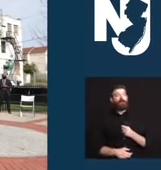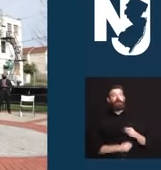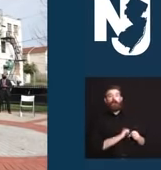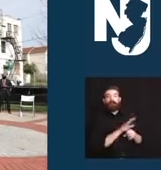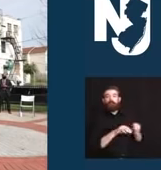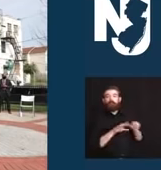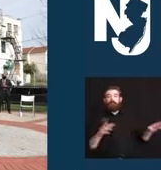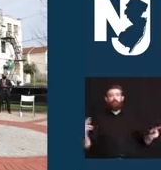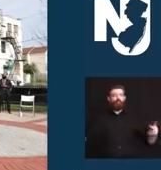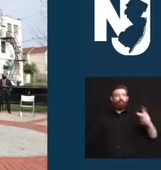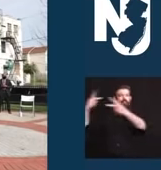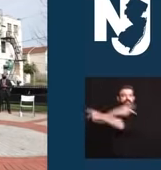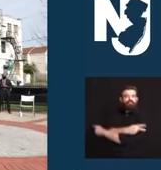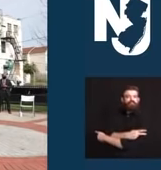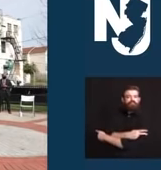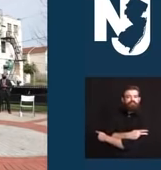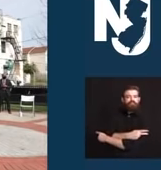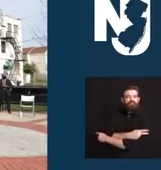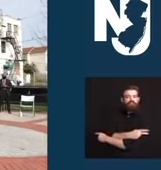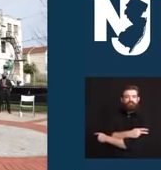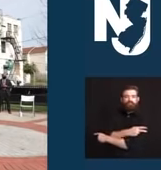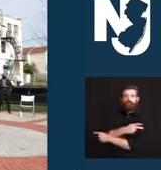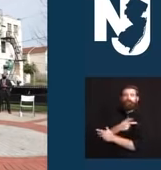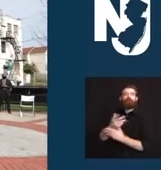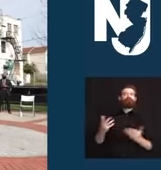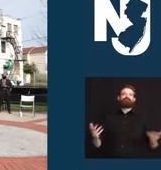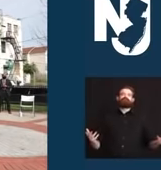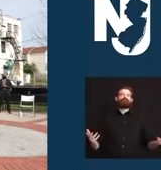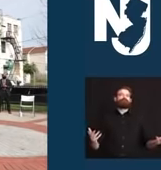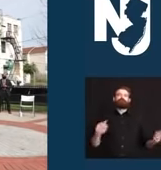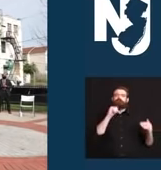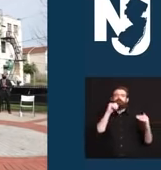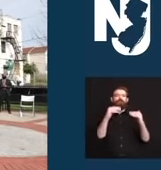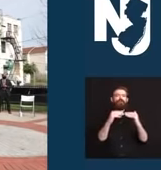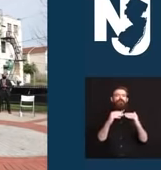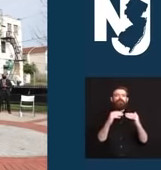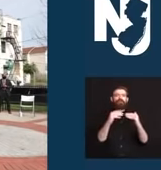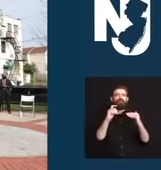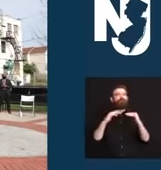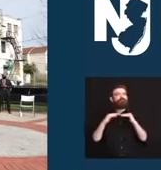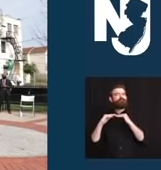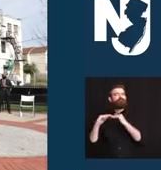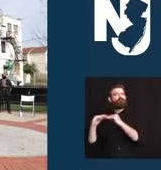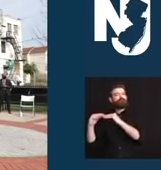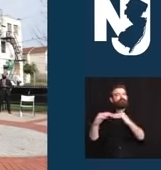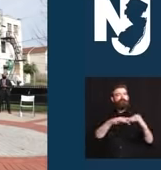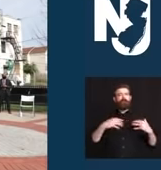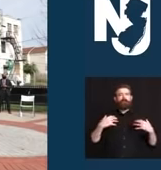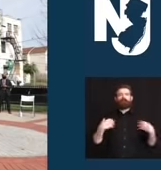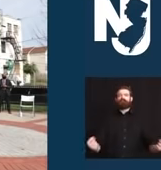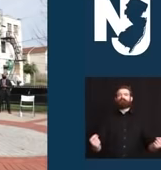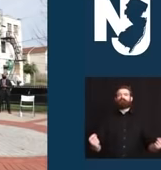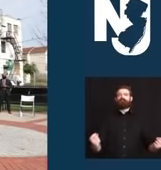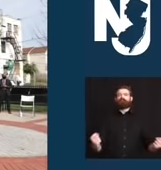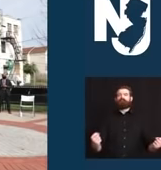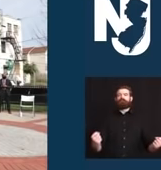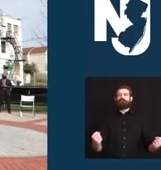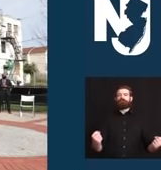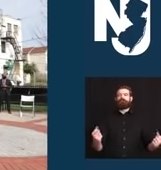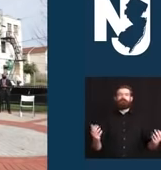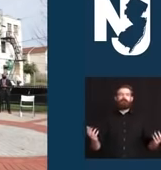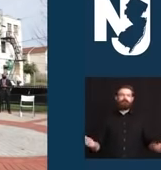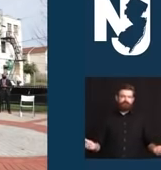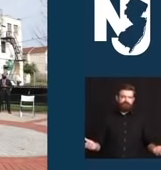to become stronger, fairer, and more resilient. So too is ensuring the economic vitality